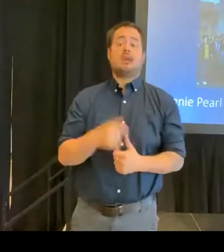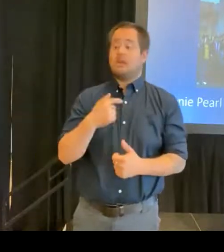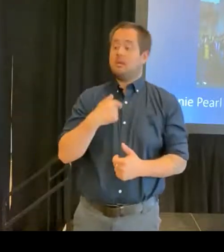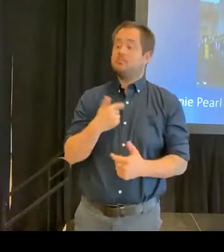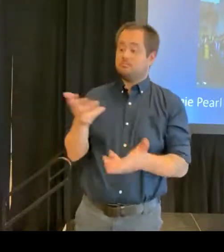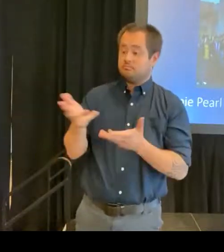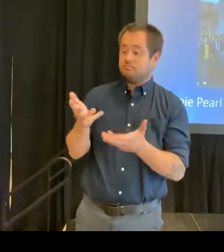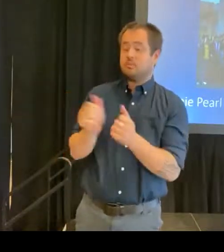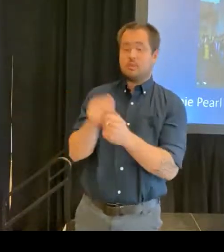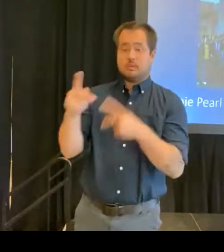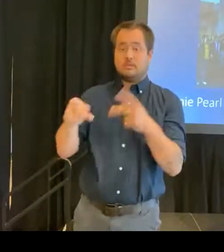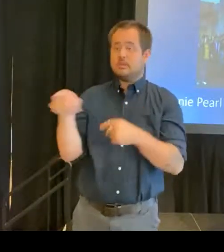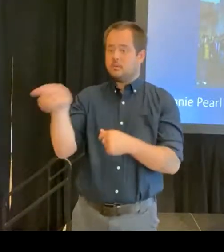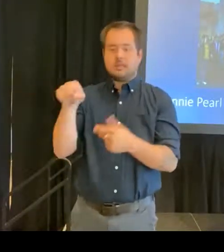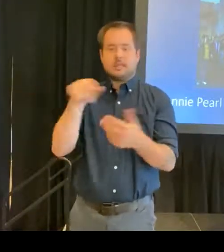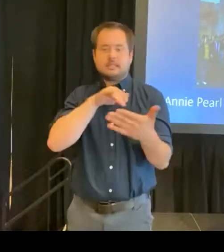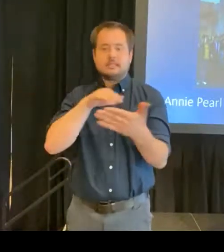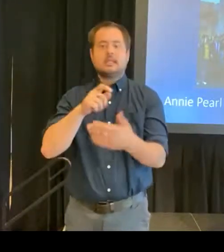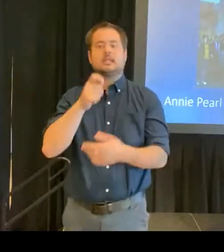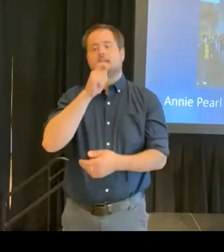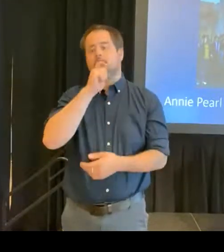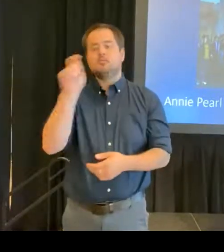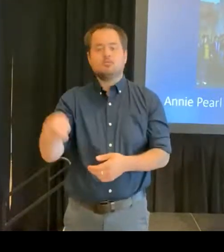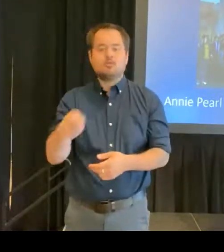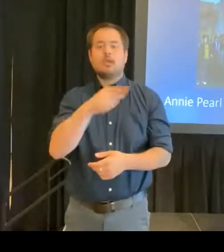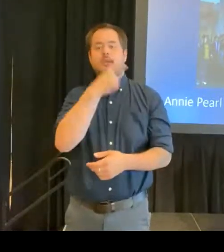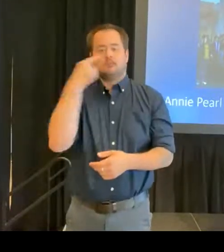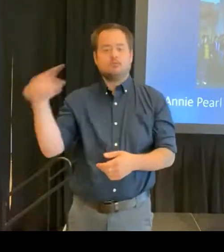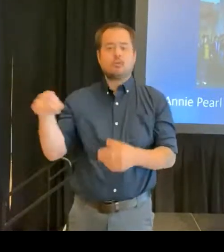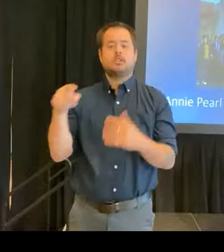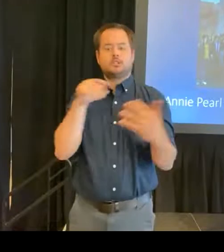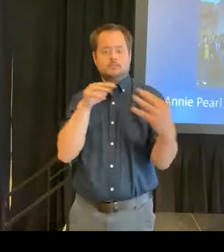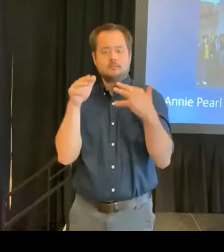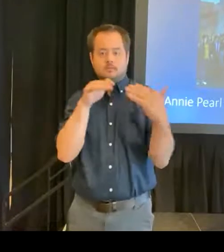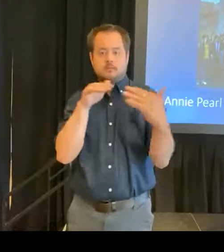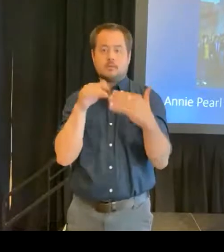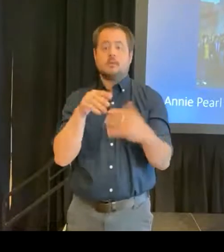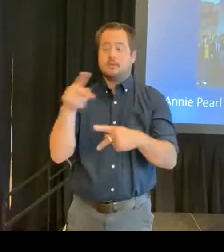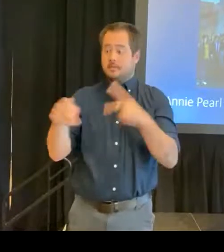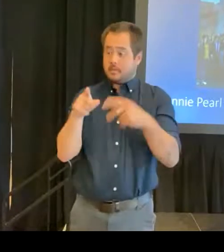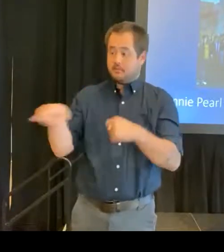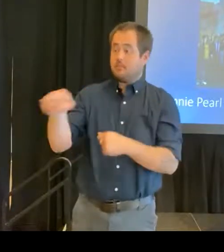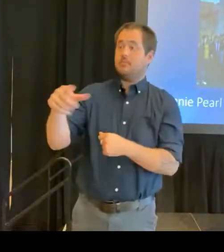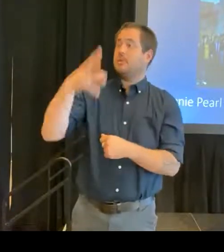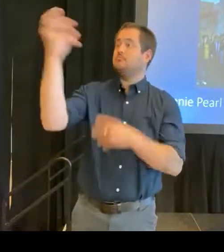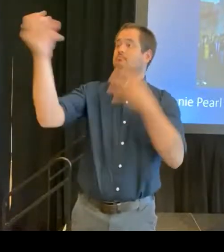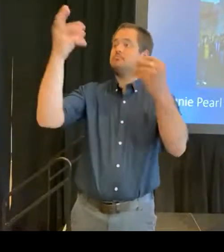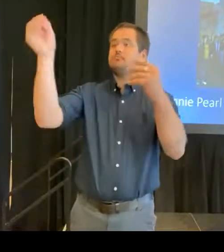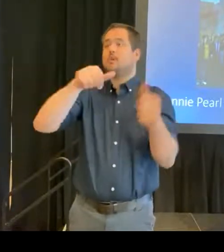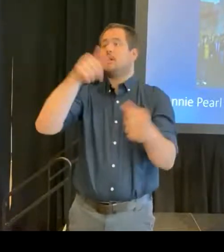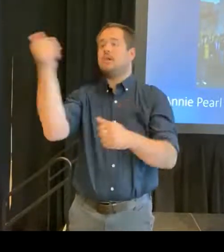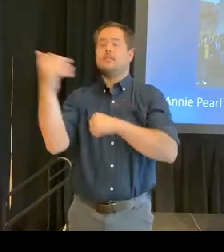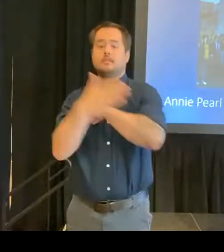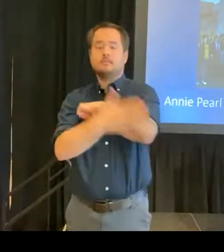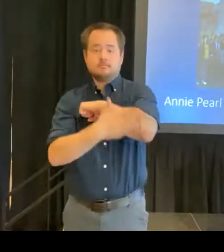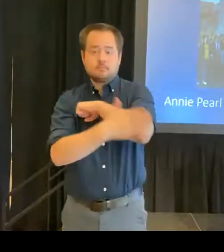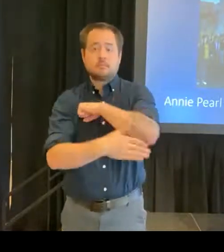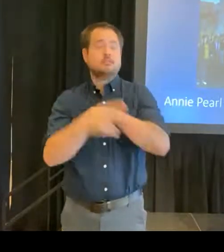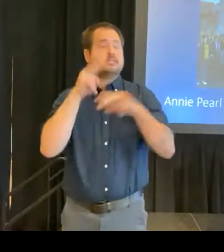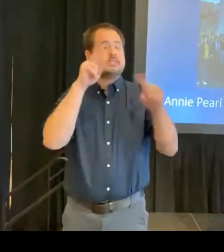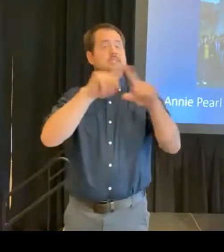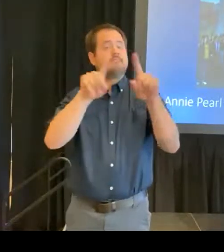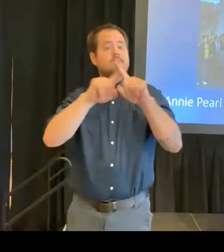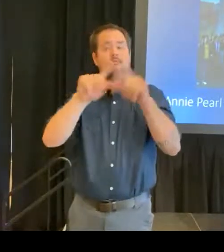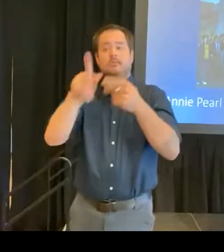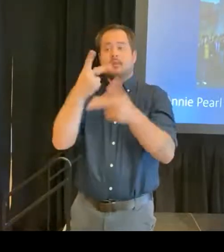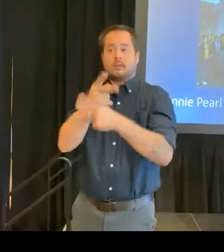the Ukraine-Russian conflict, people who spend a significant amount of time overseas and have seen different types of governments